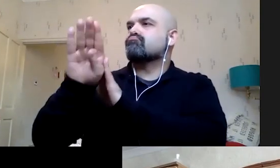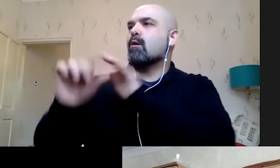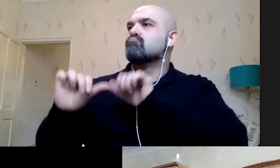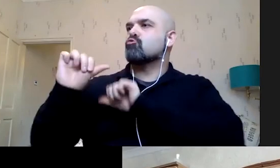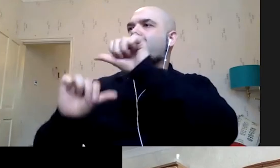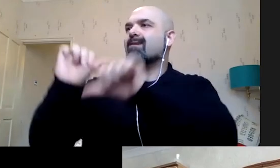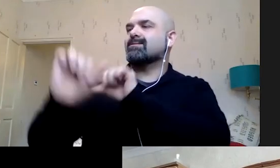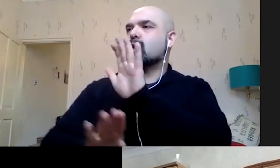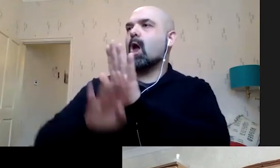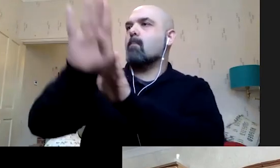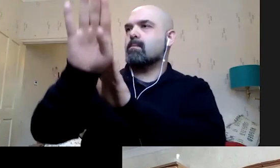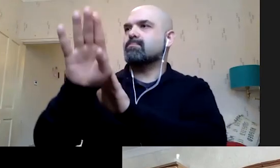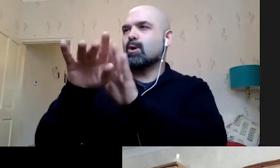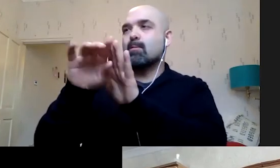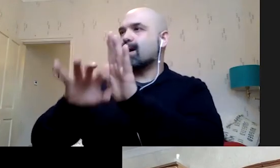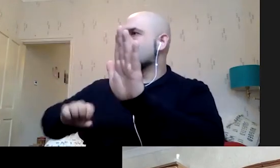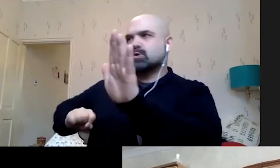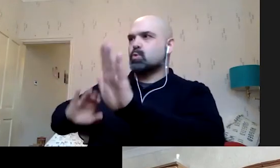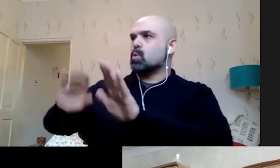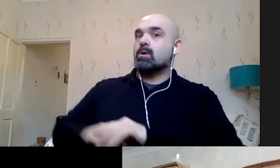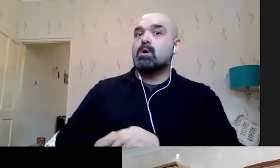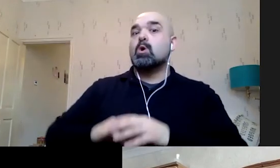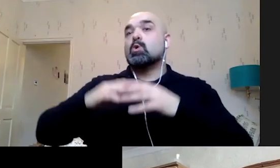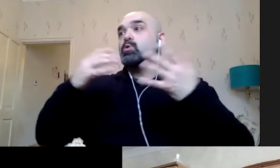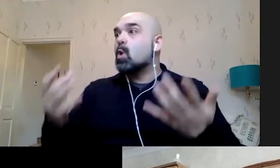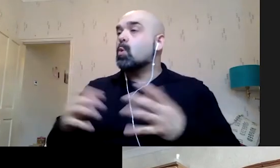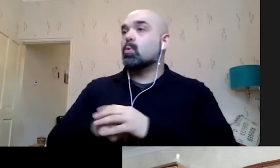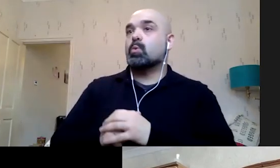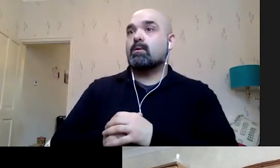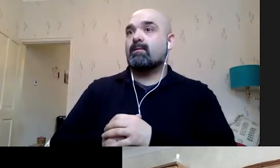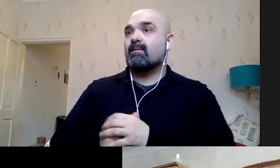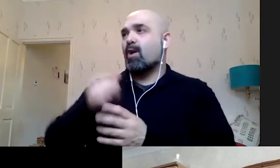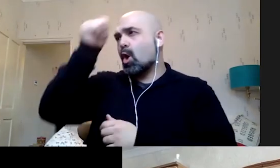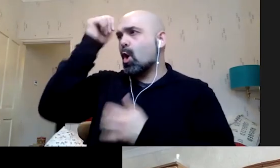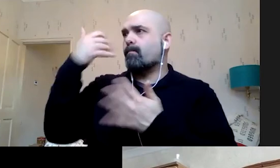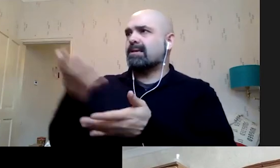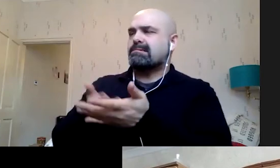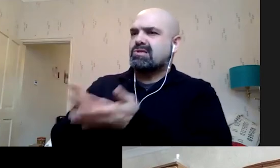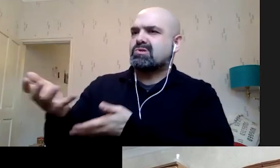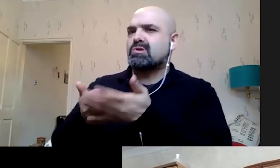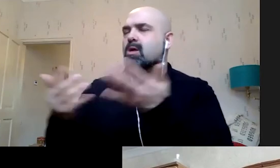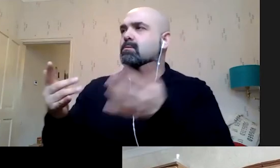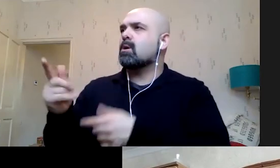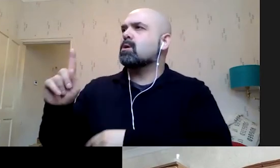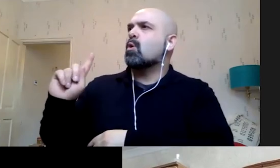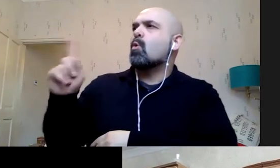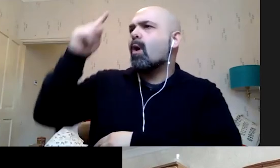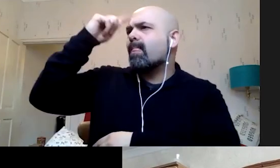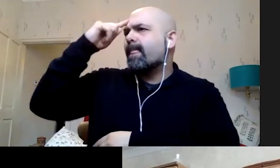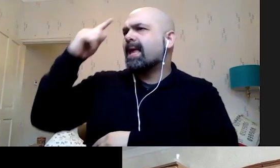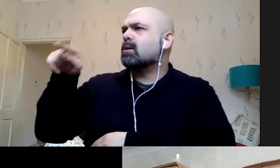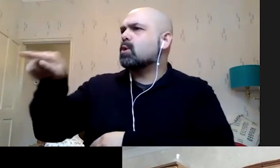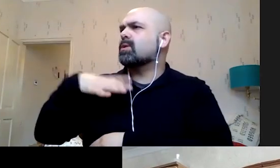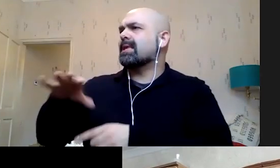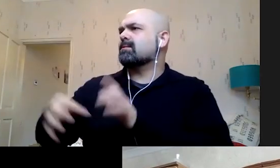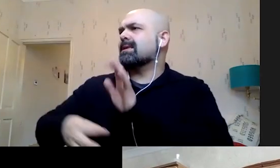keep on our right track. So along those lines, what work, I know we've discussed it a fair bit, but what work do you think still needs to be done,